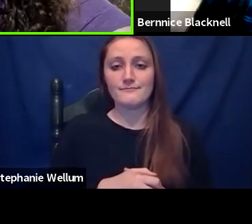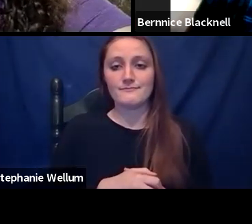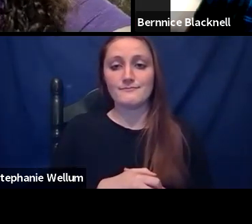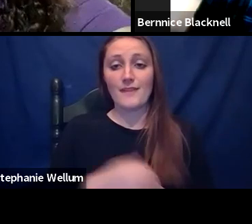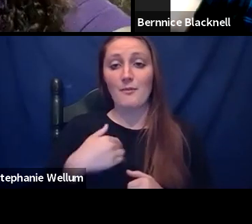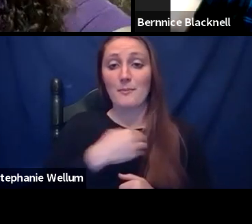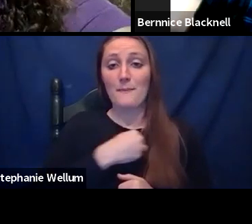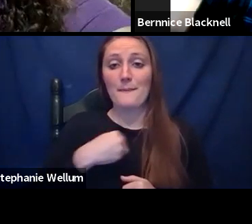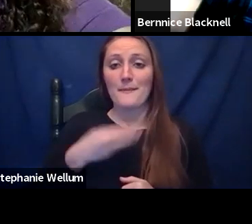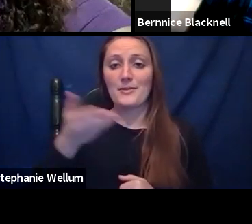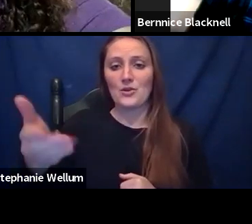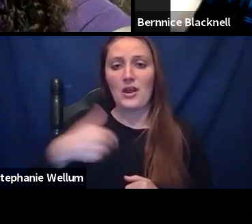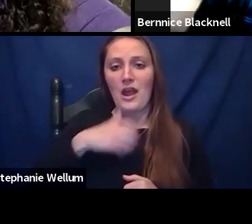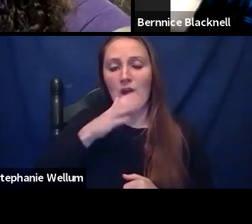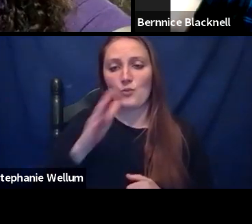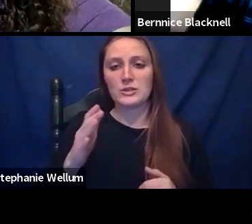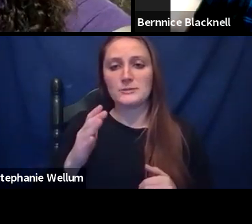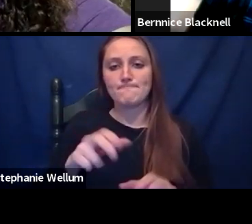there, I'm going to abstain.